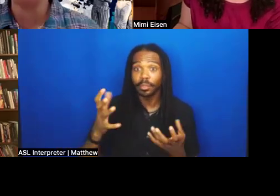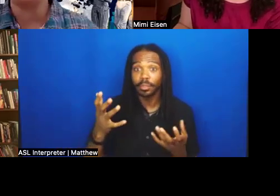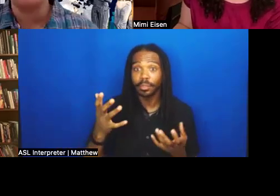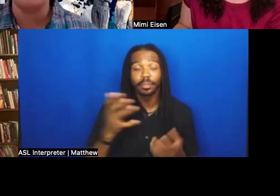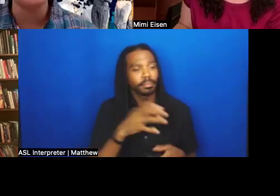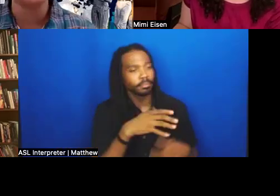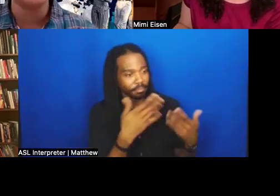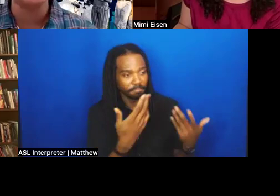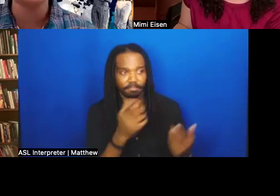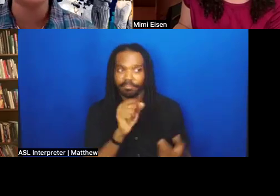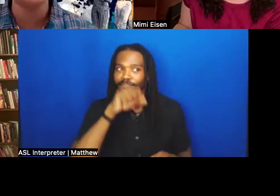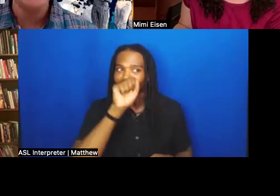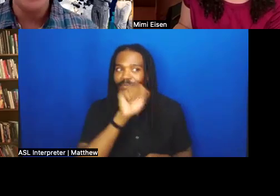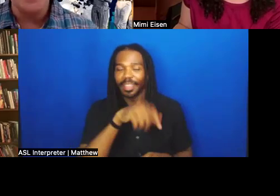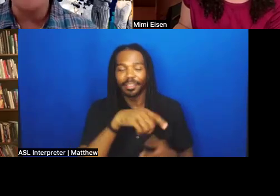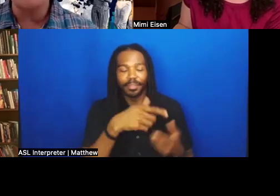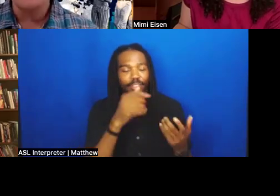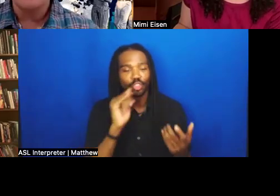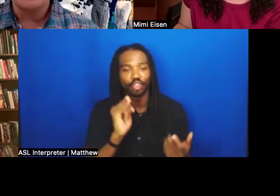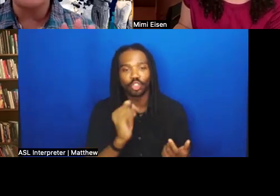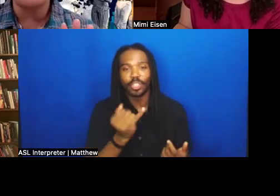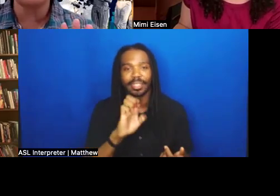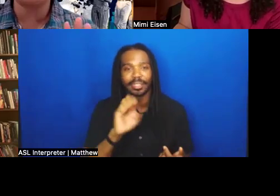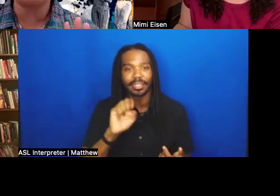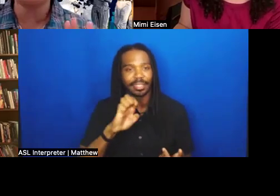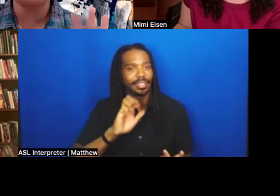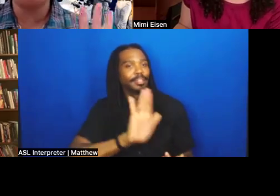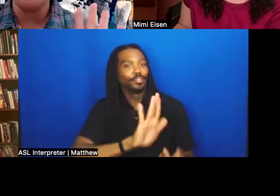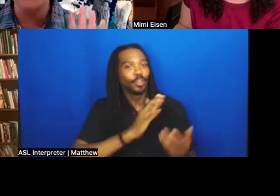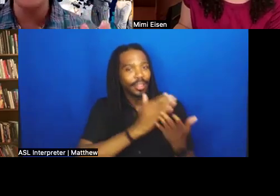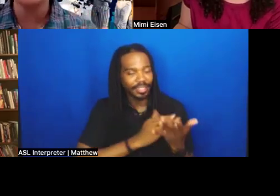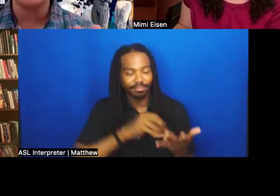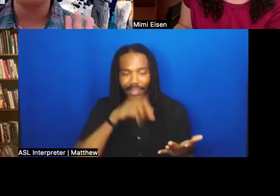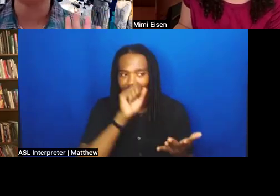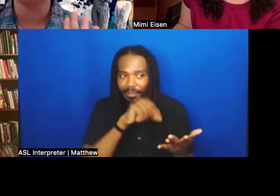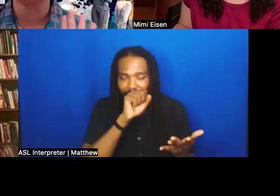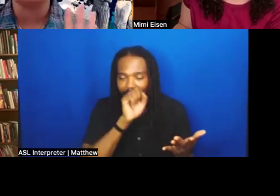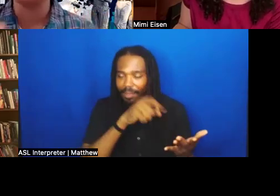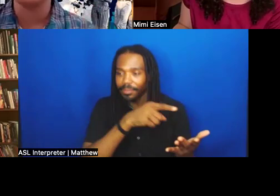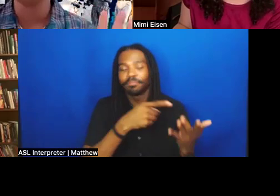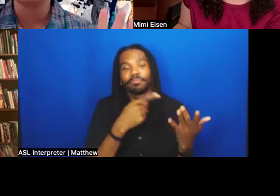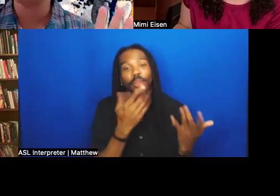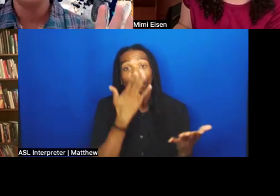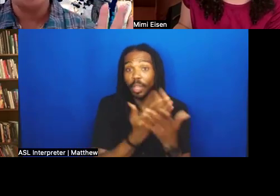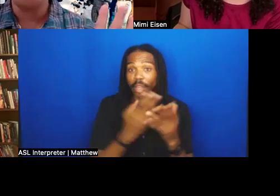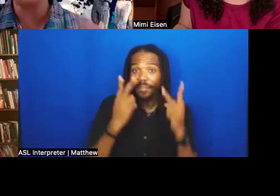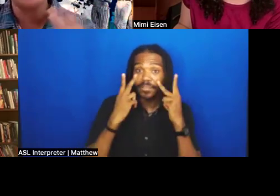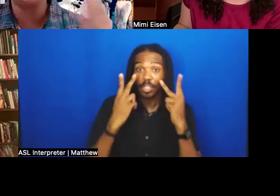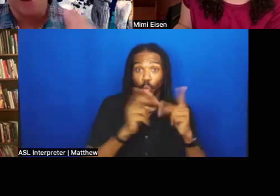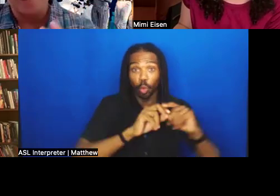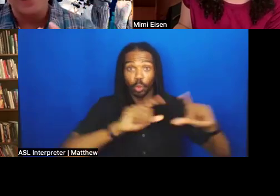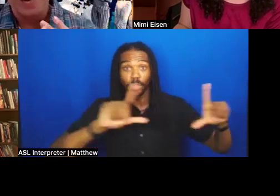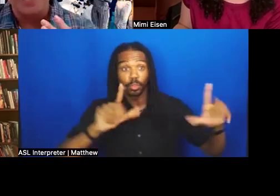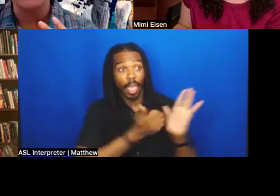really love Jesse's lesson. And I think some really good visuals to help students understand that.